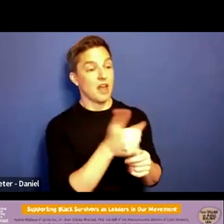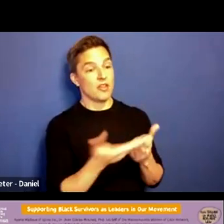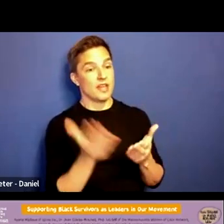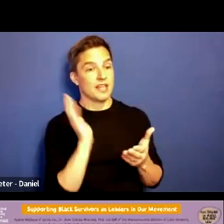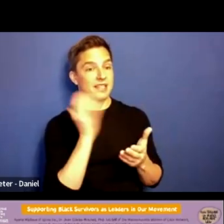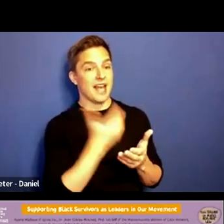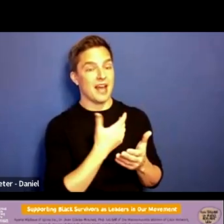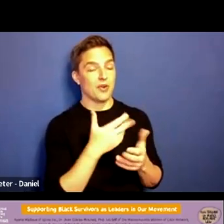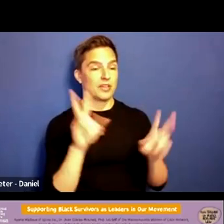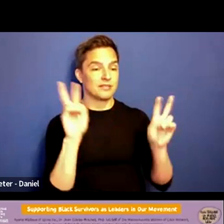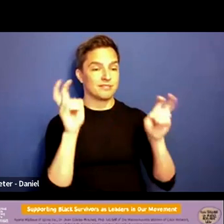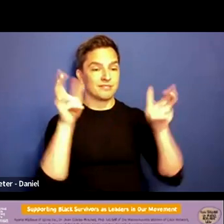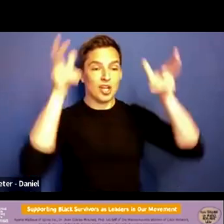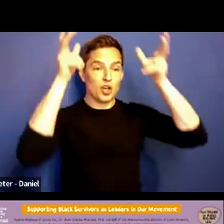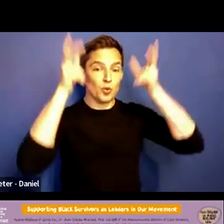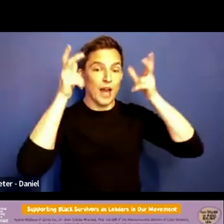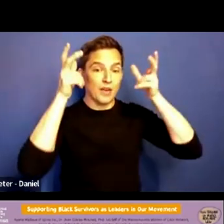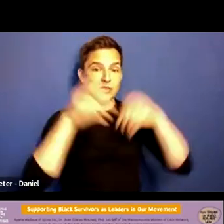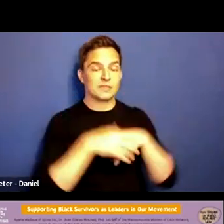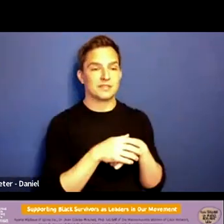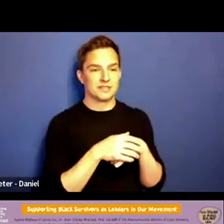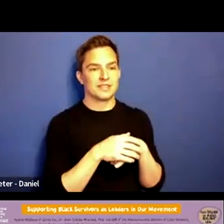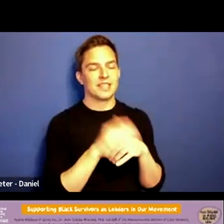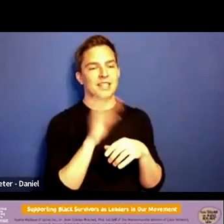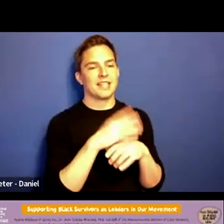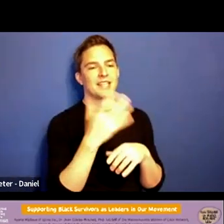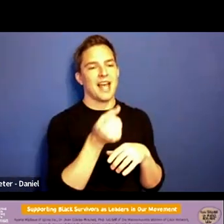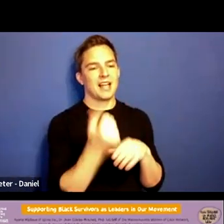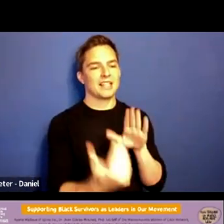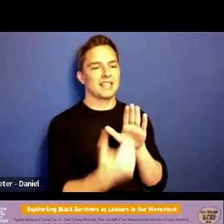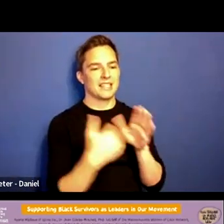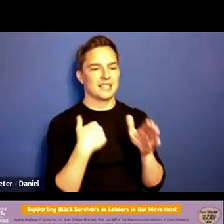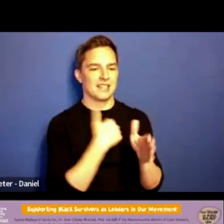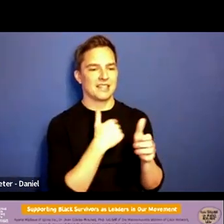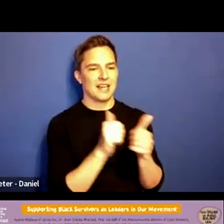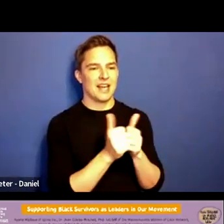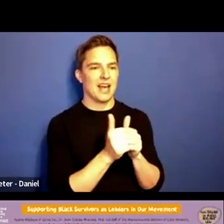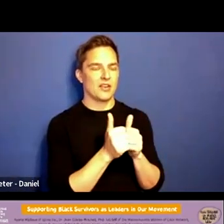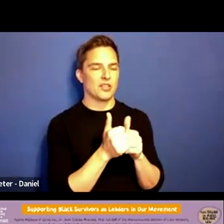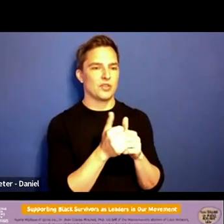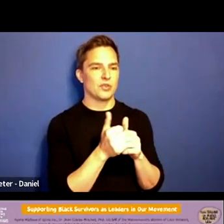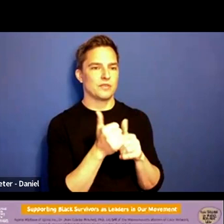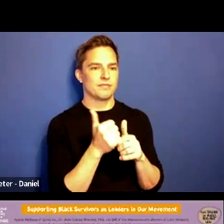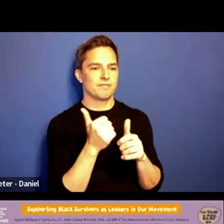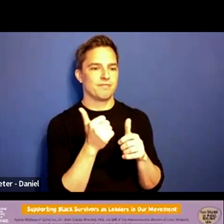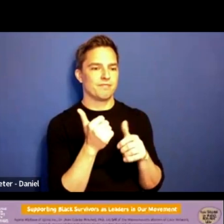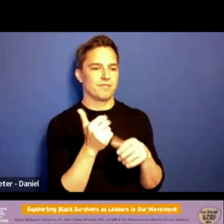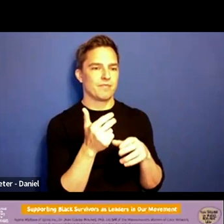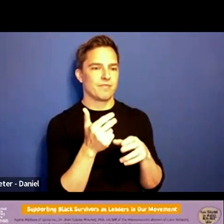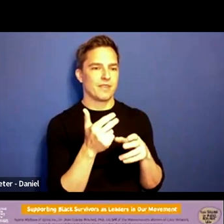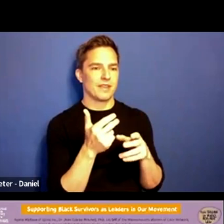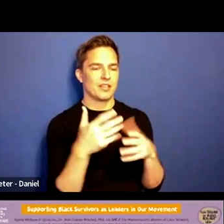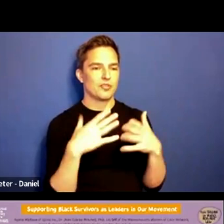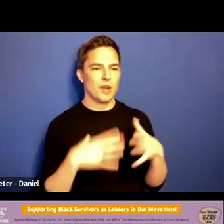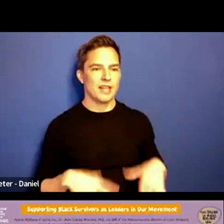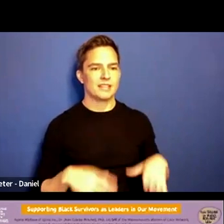crown. It gets held against us in many ways. How do you wear your hair? And as you said, how do you dress,